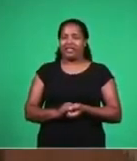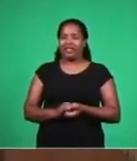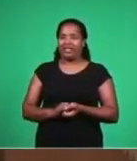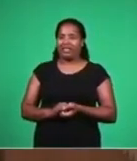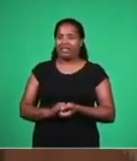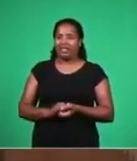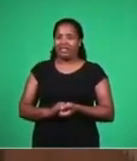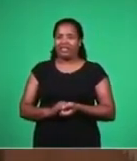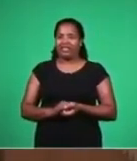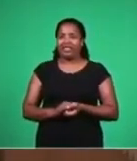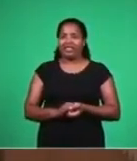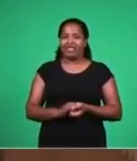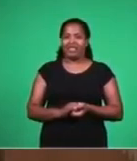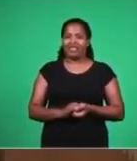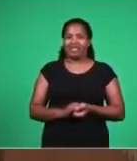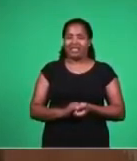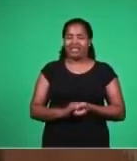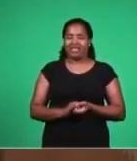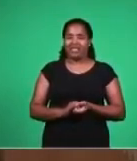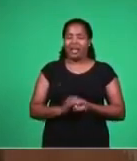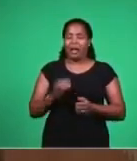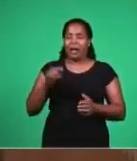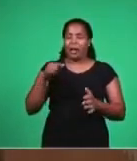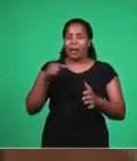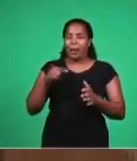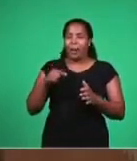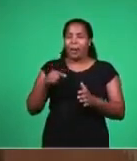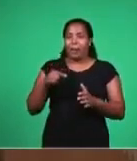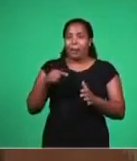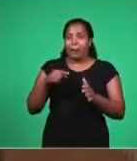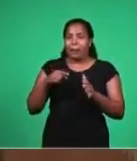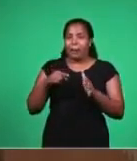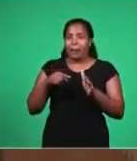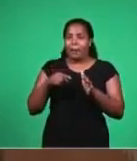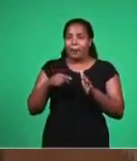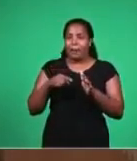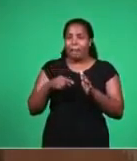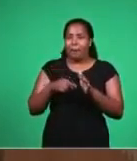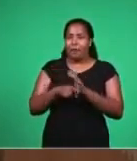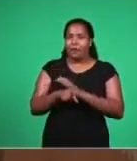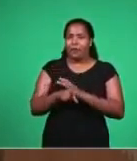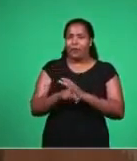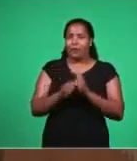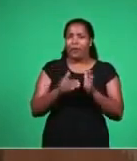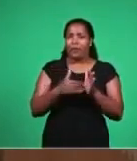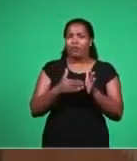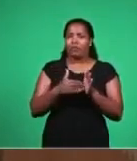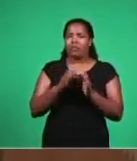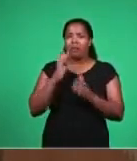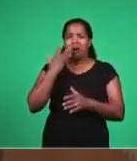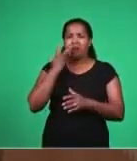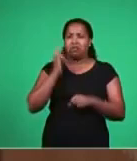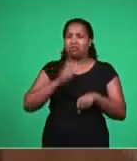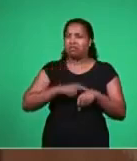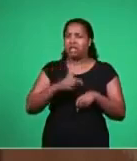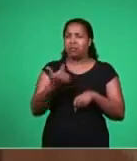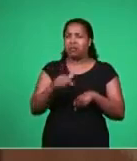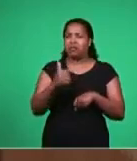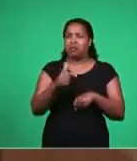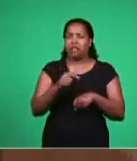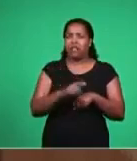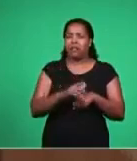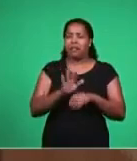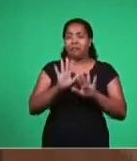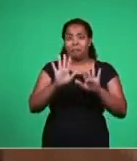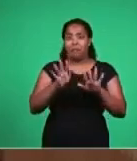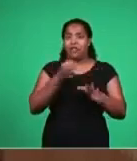So now let's see the text. The last question. Our last question.